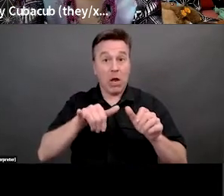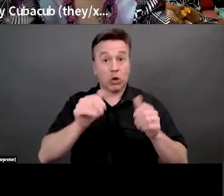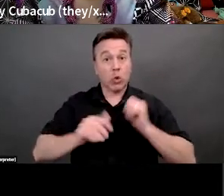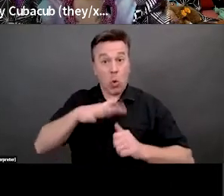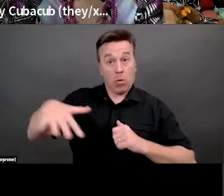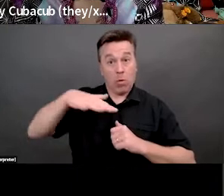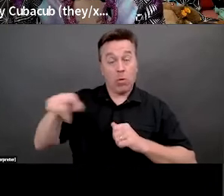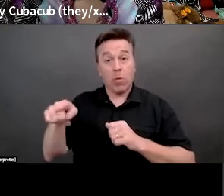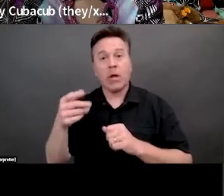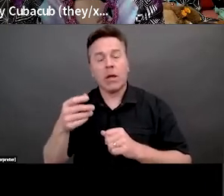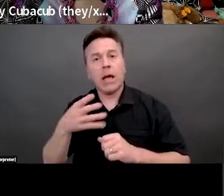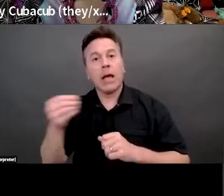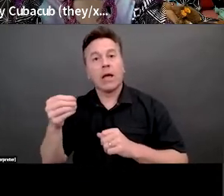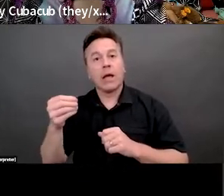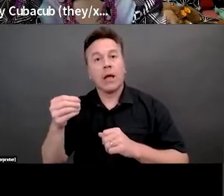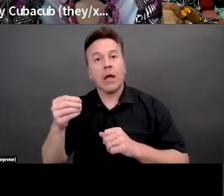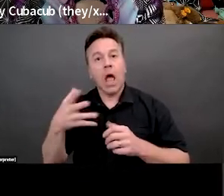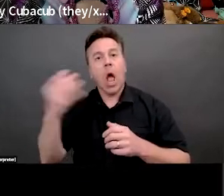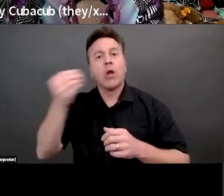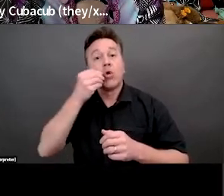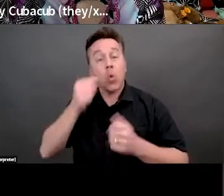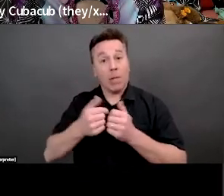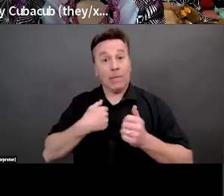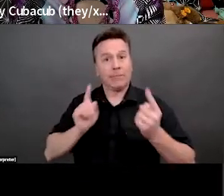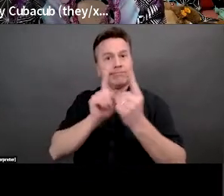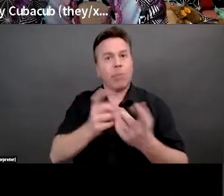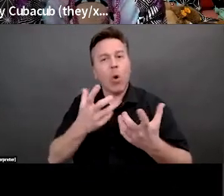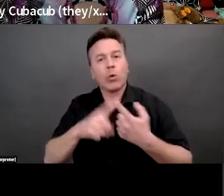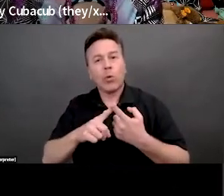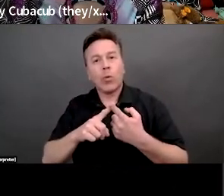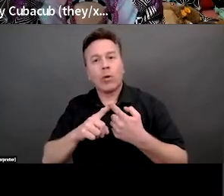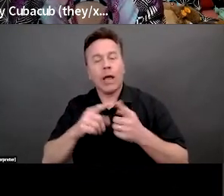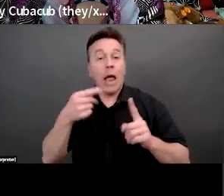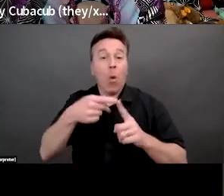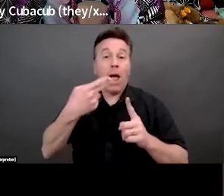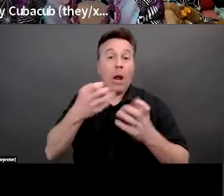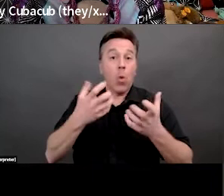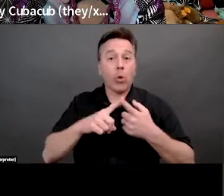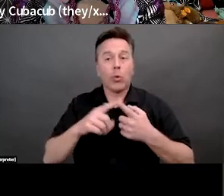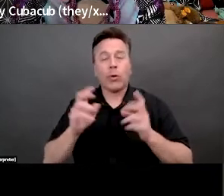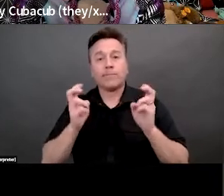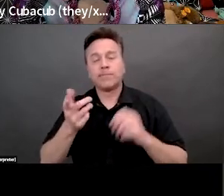show. And they took me out to dinner because he wanted to